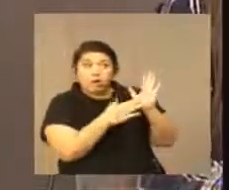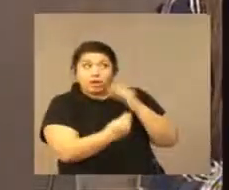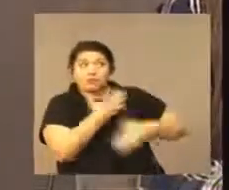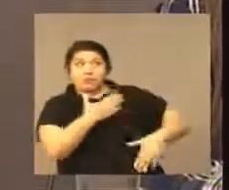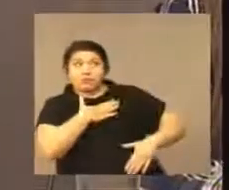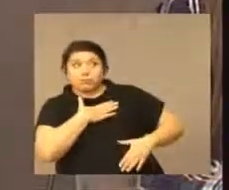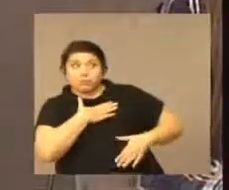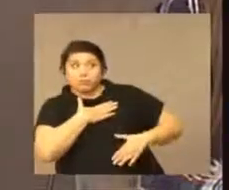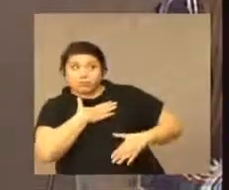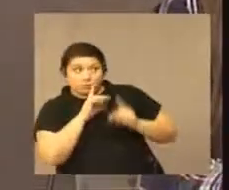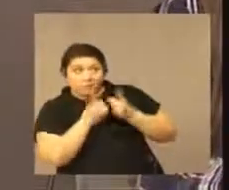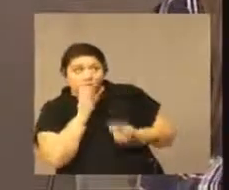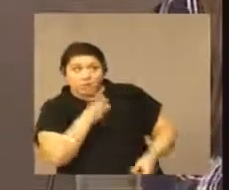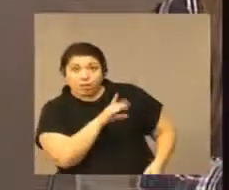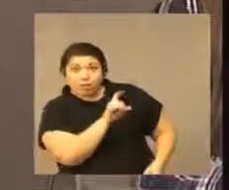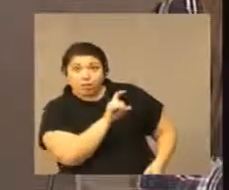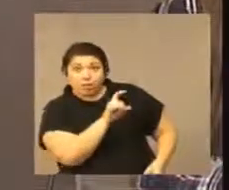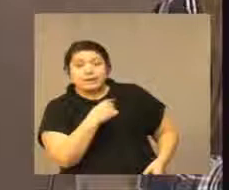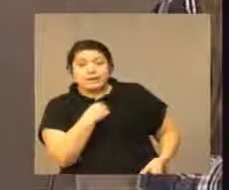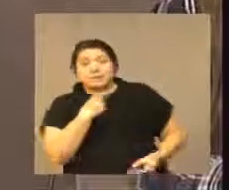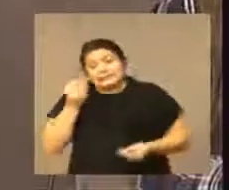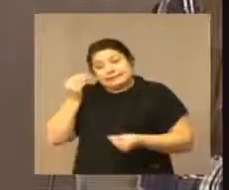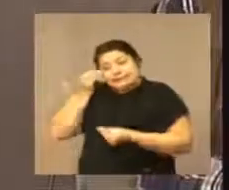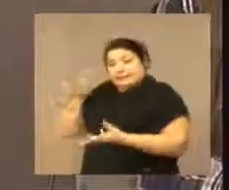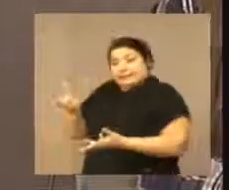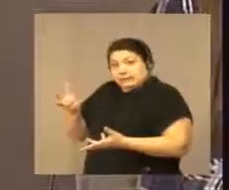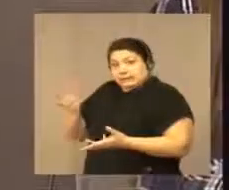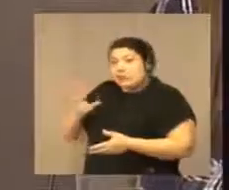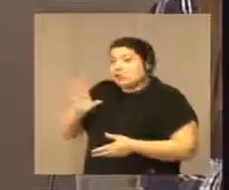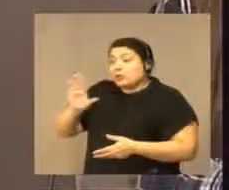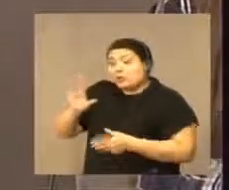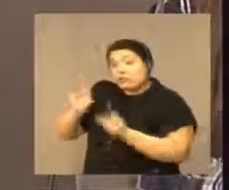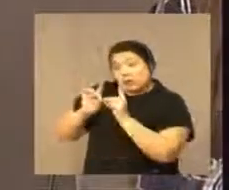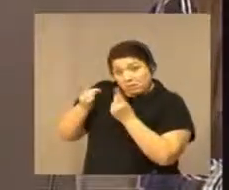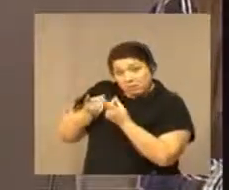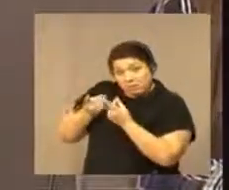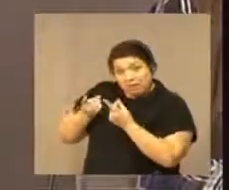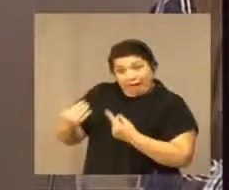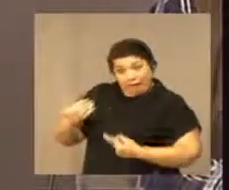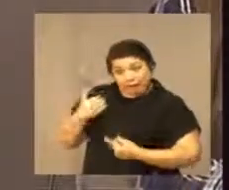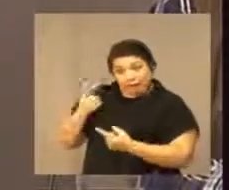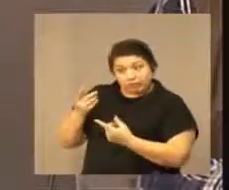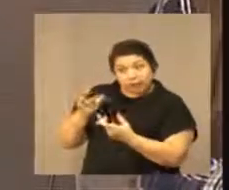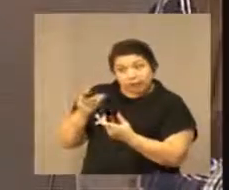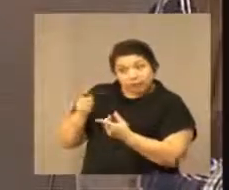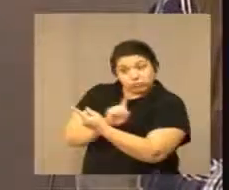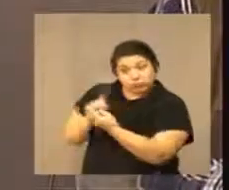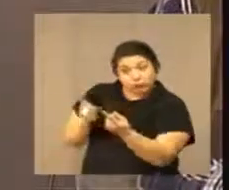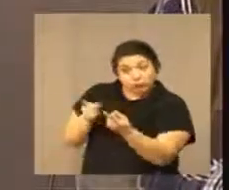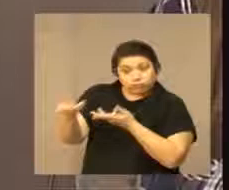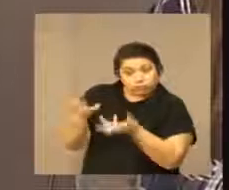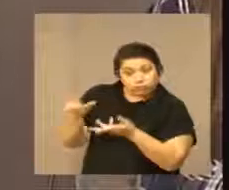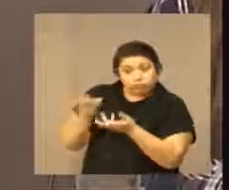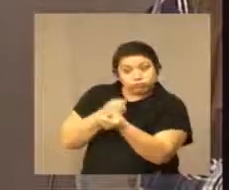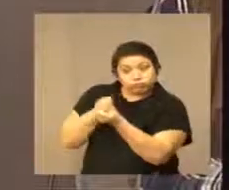department? And I like to answer with, well, does your department interact with Canadians? And